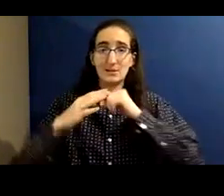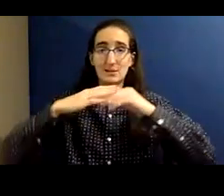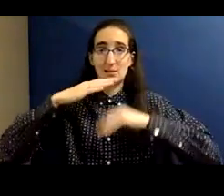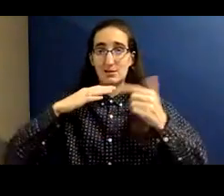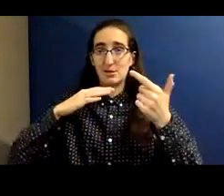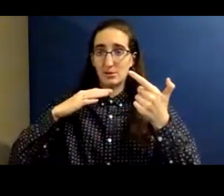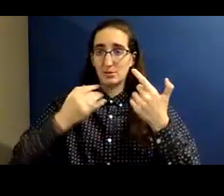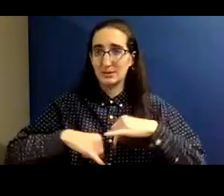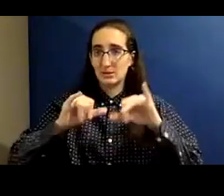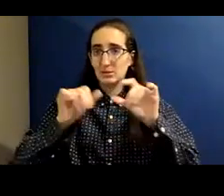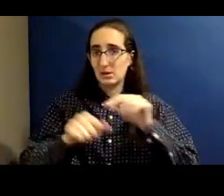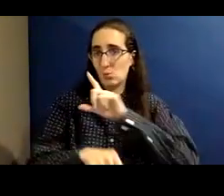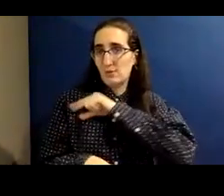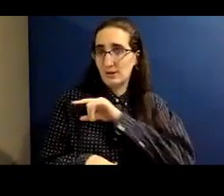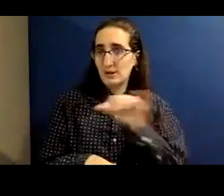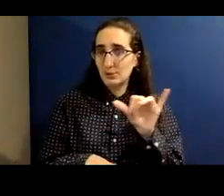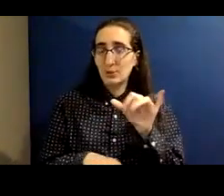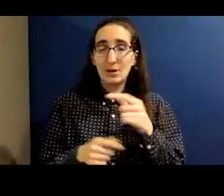eligible as well. So